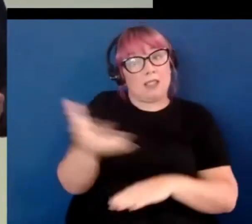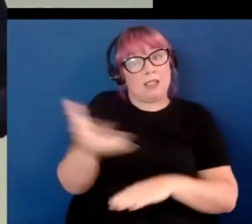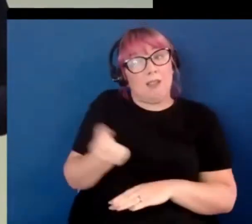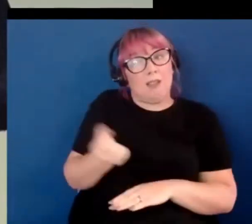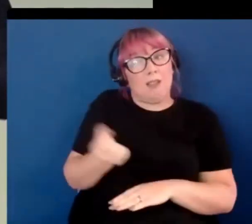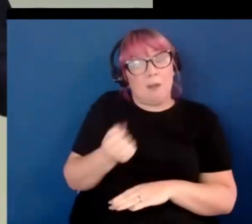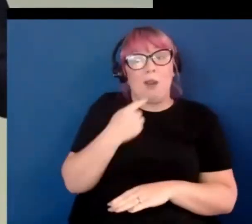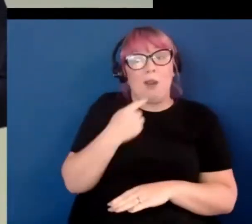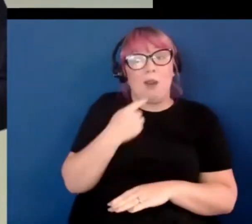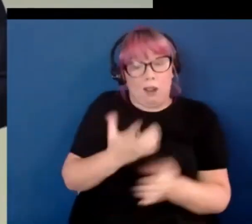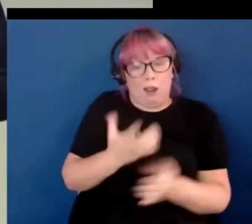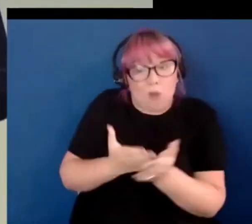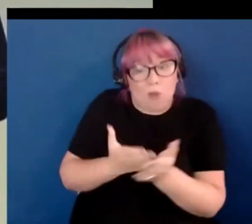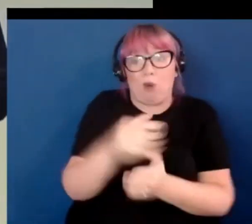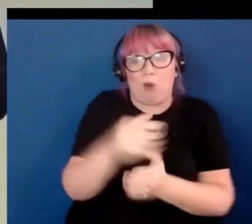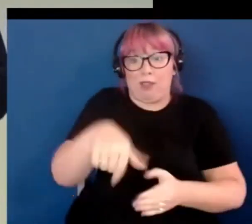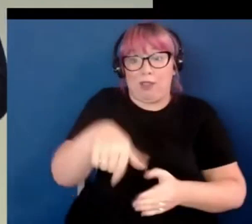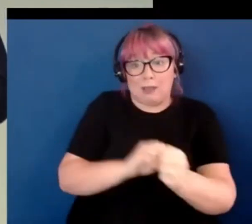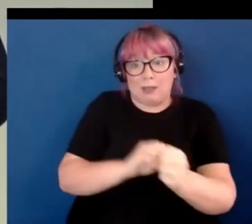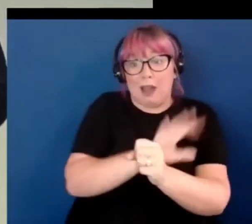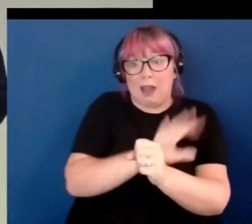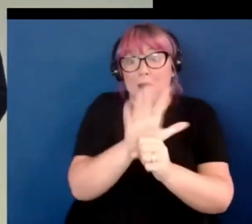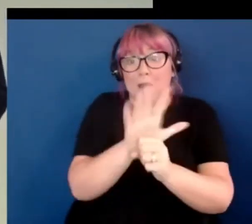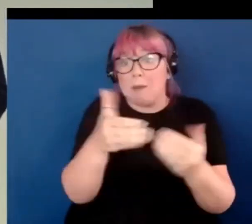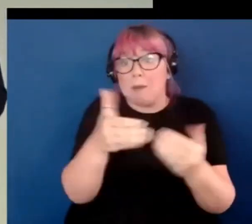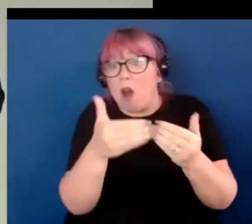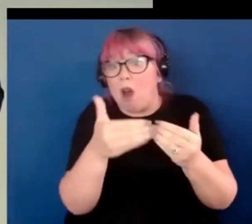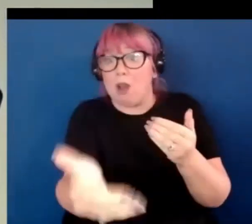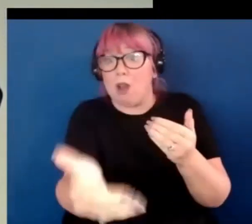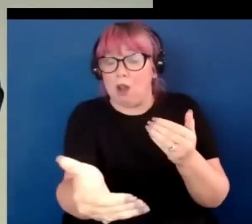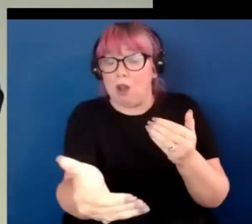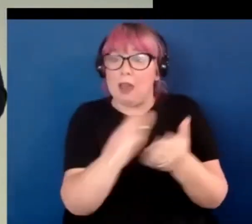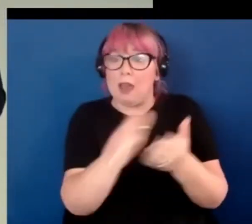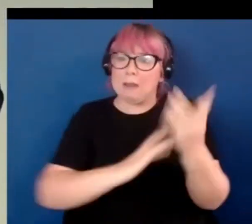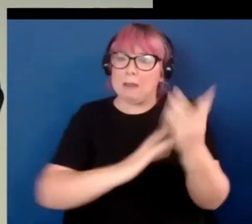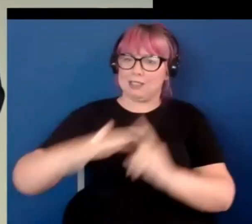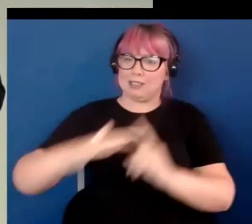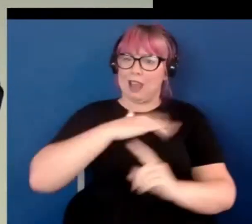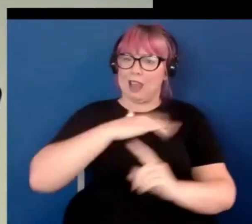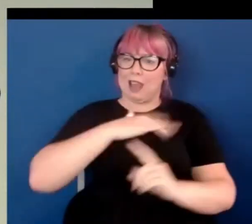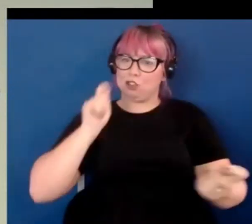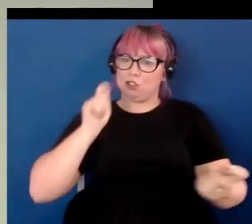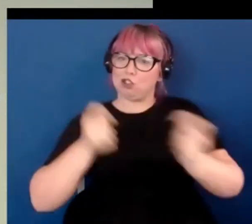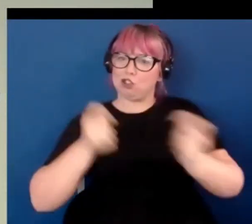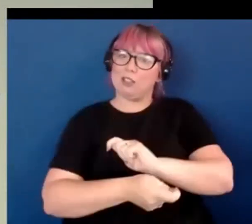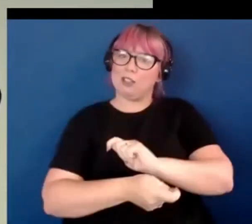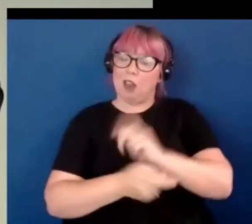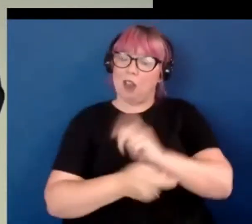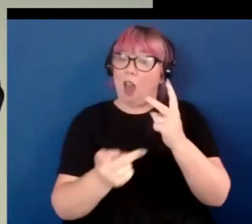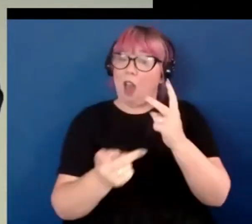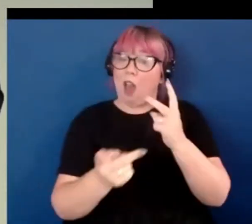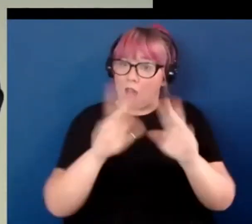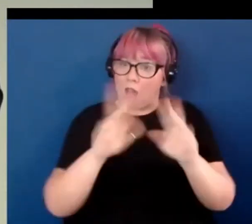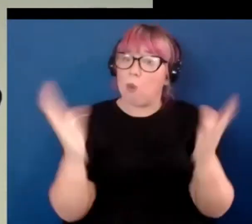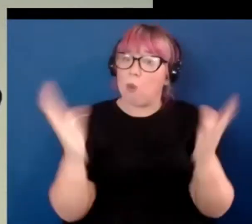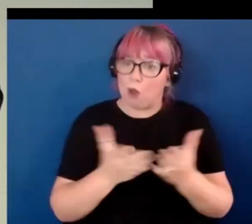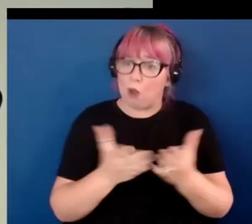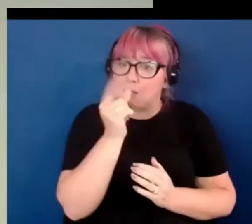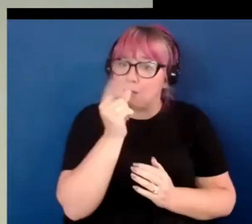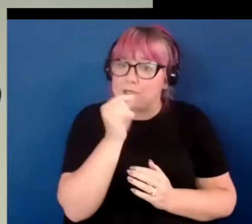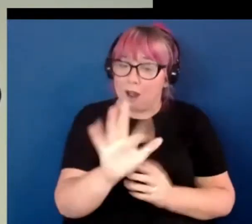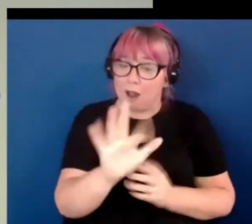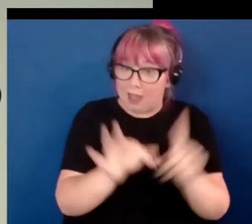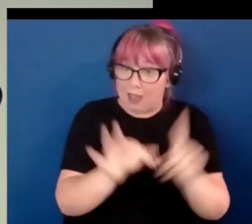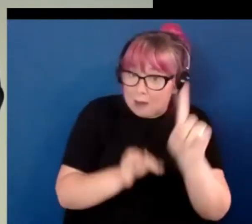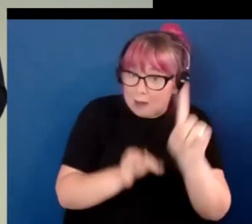transform society in the face of the climate emergency. Another world is possible. Better is possible. It's within our